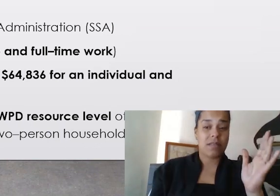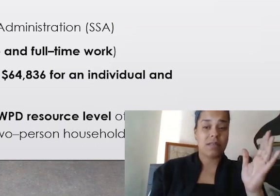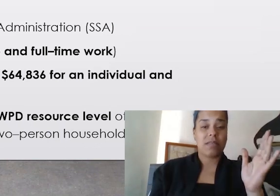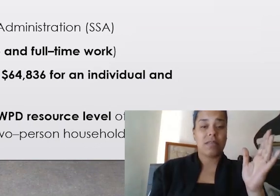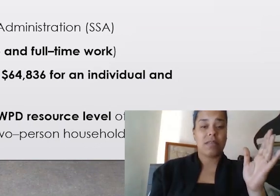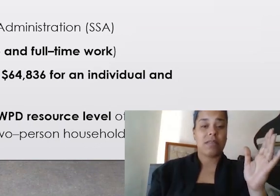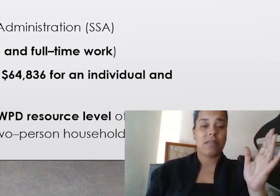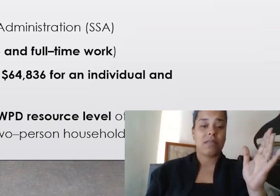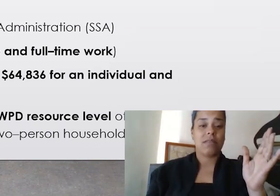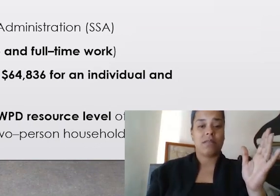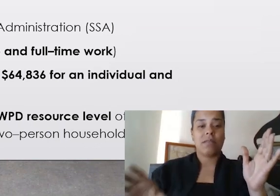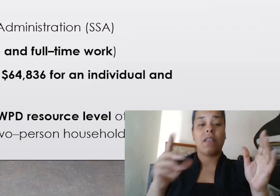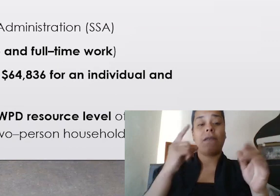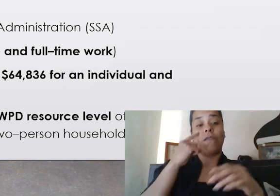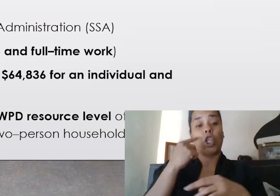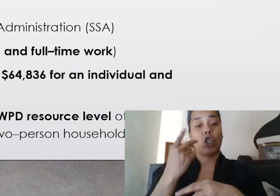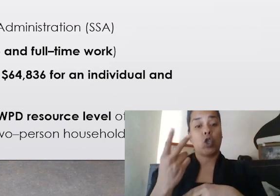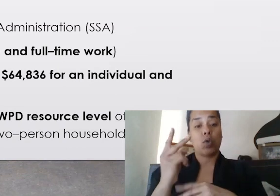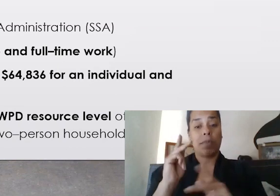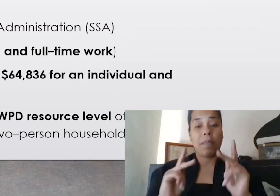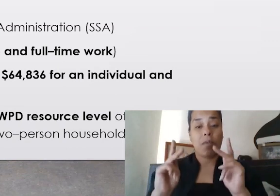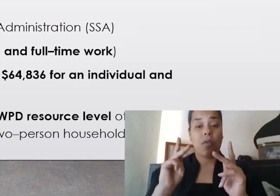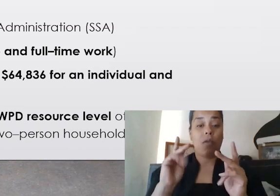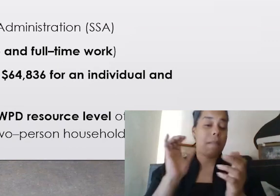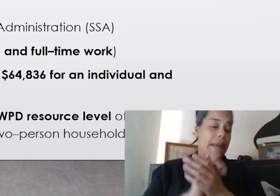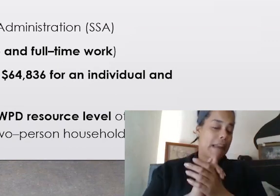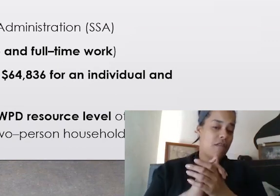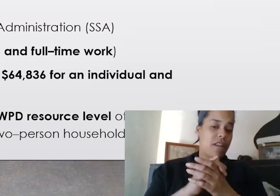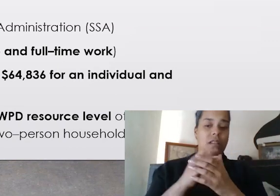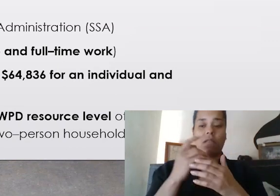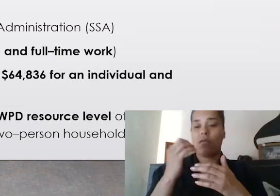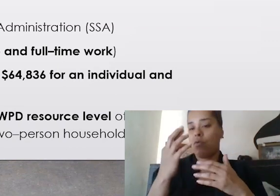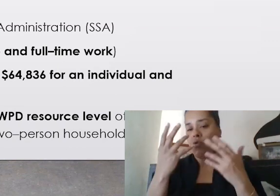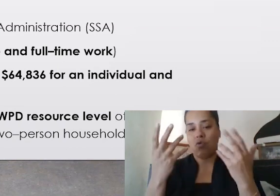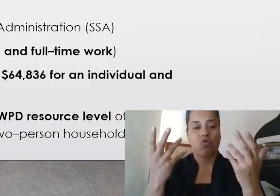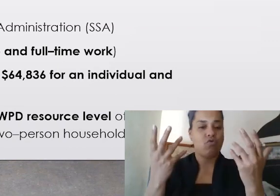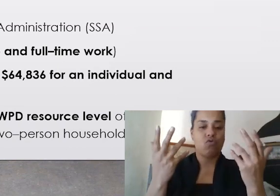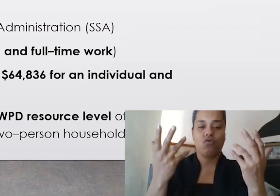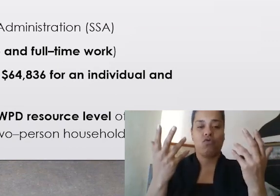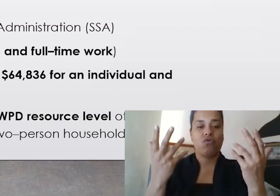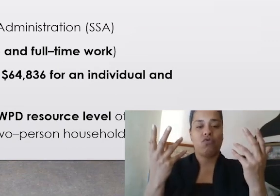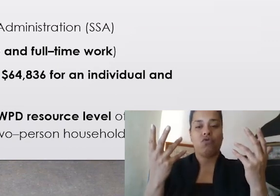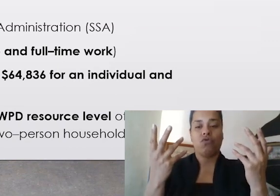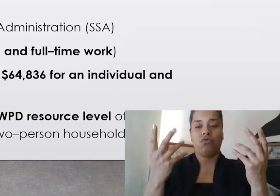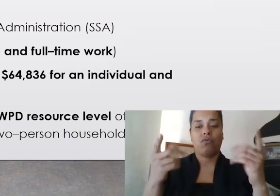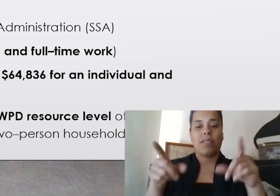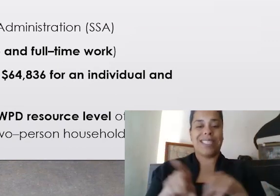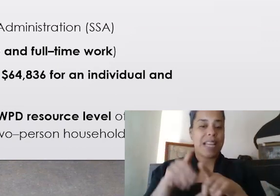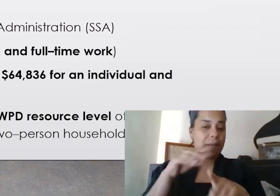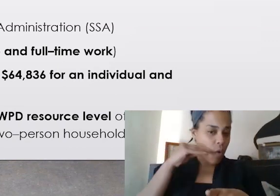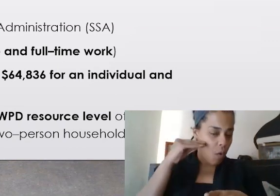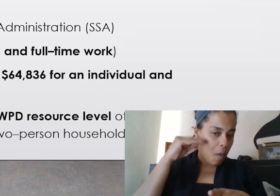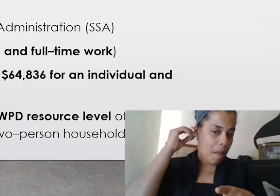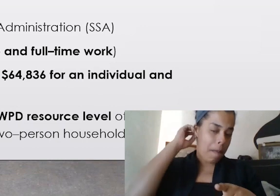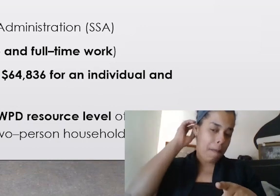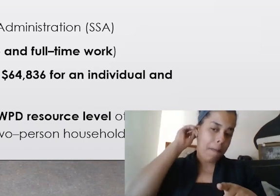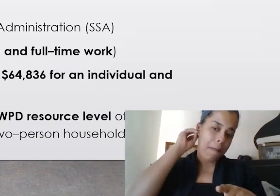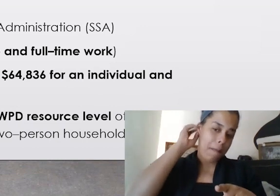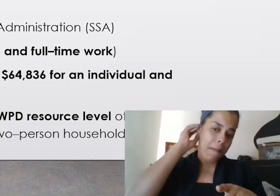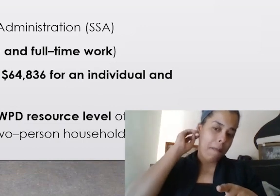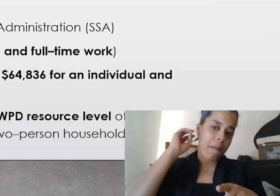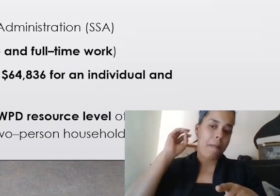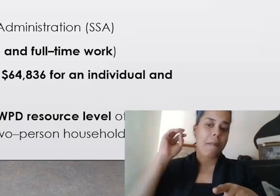a two-person household, married or you're in the same household on